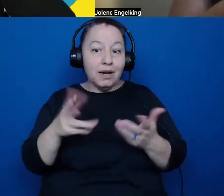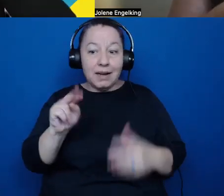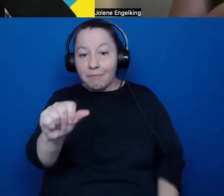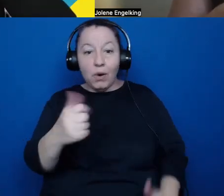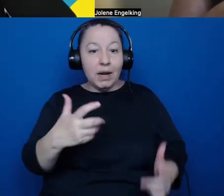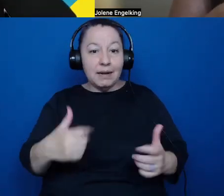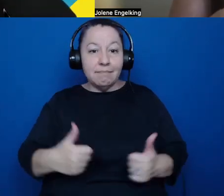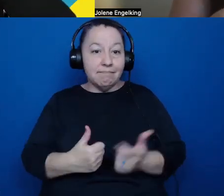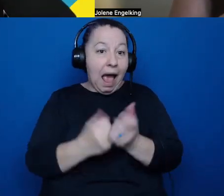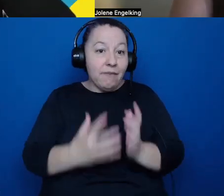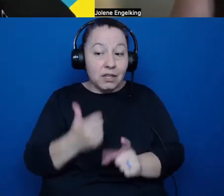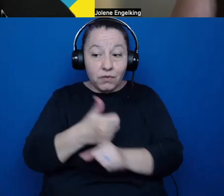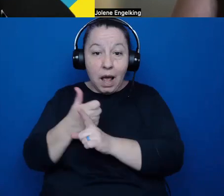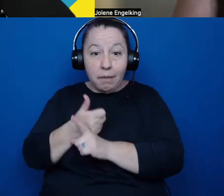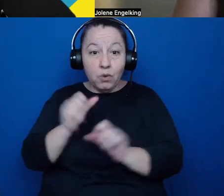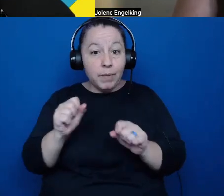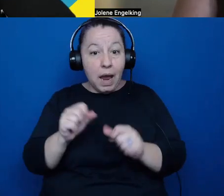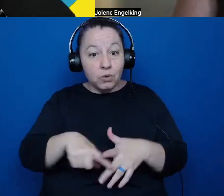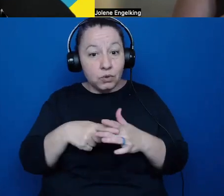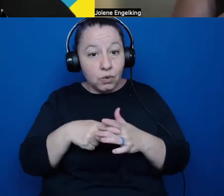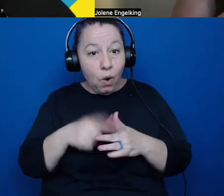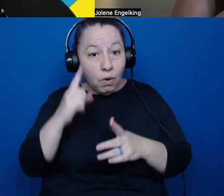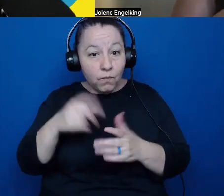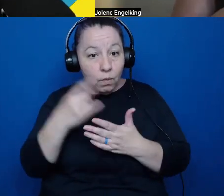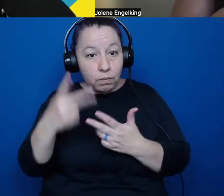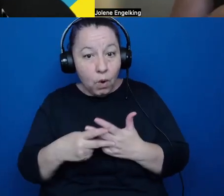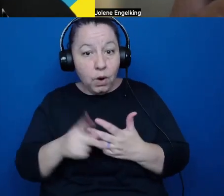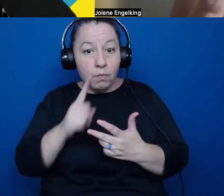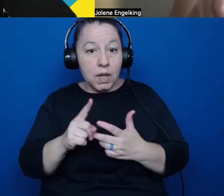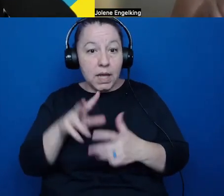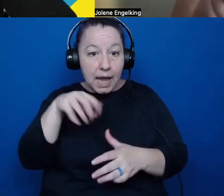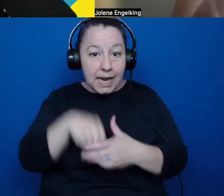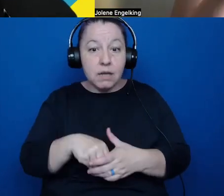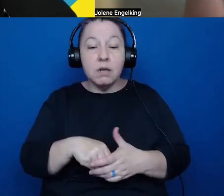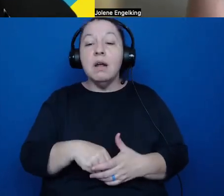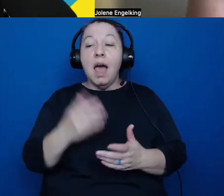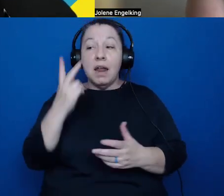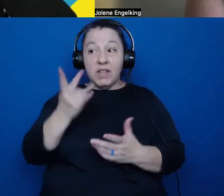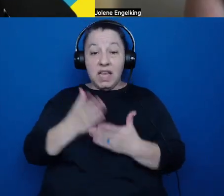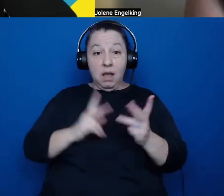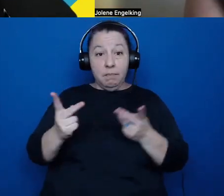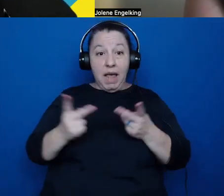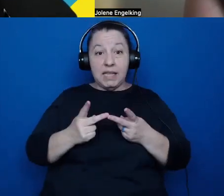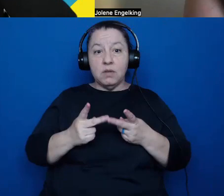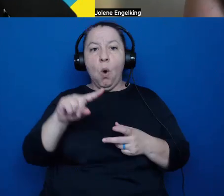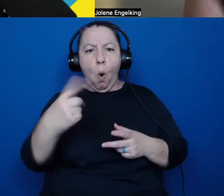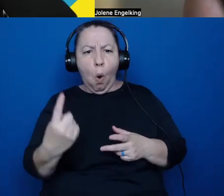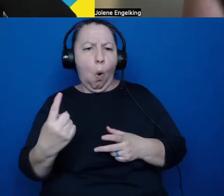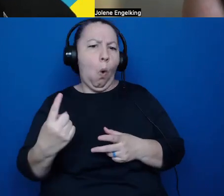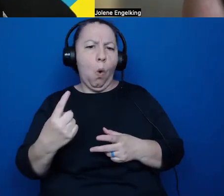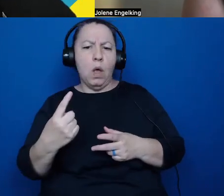in a program. Or they also sometimes, I've seen places where they think that, oh, a native advocate can only serve native survivors,